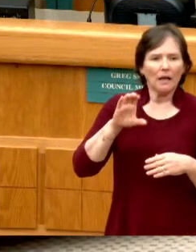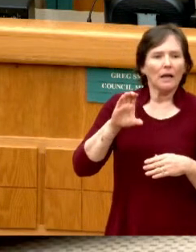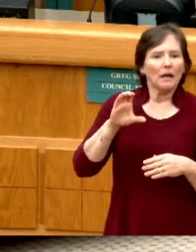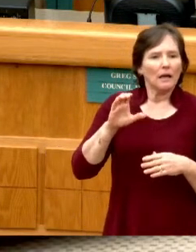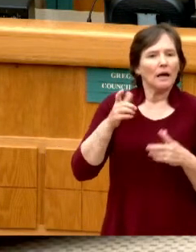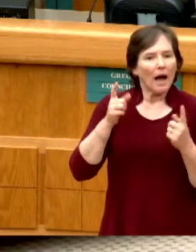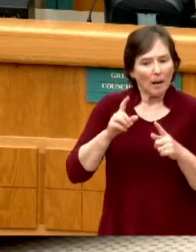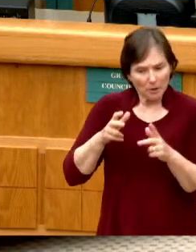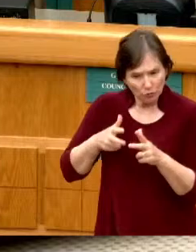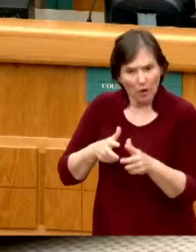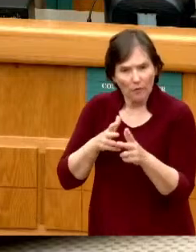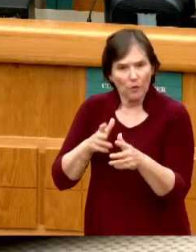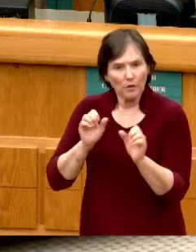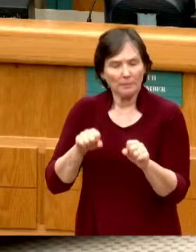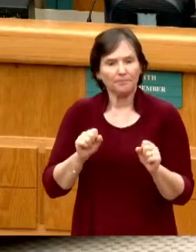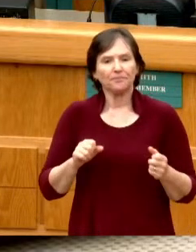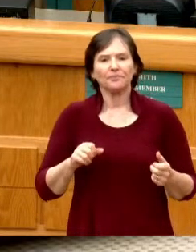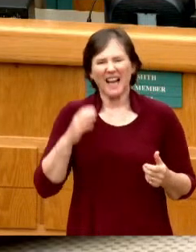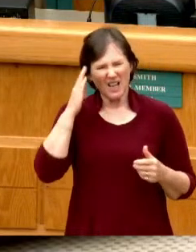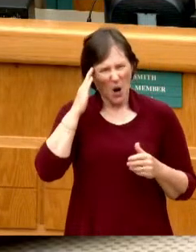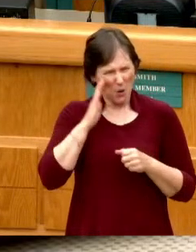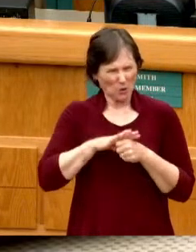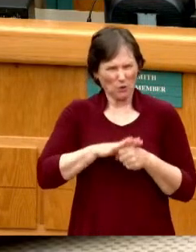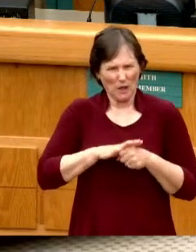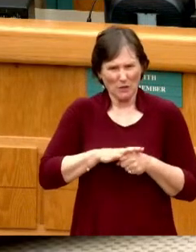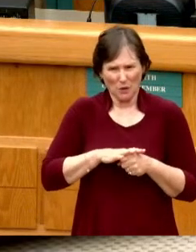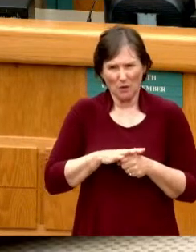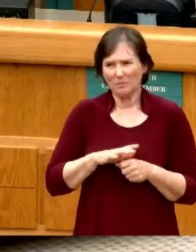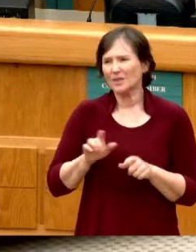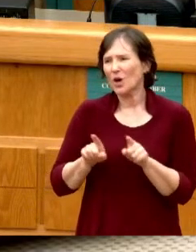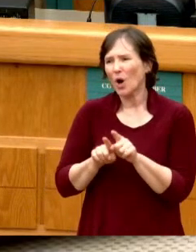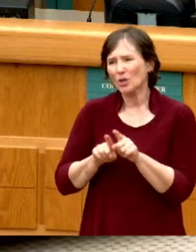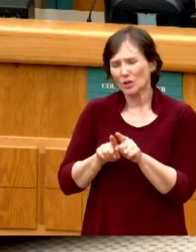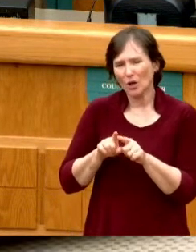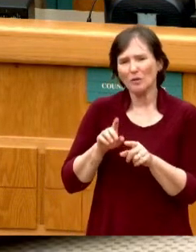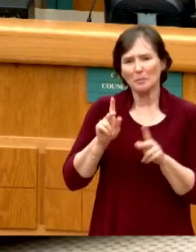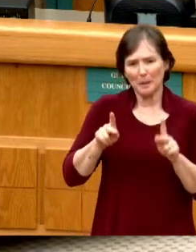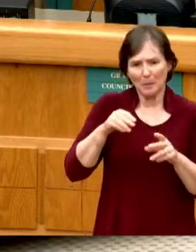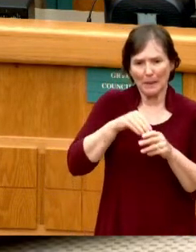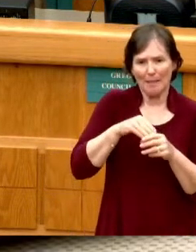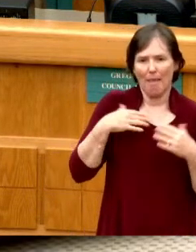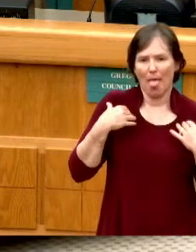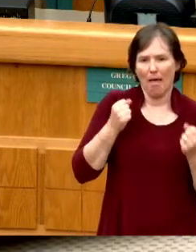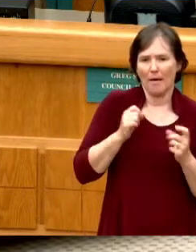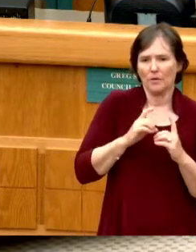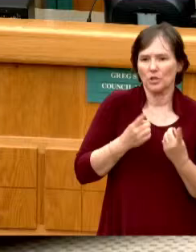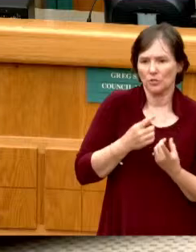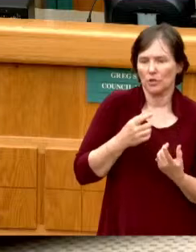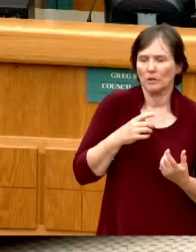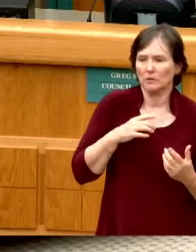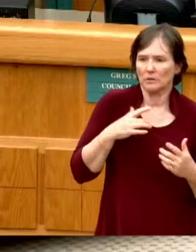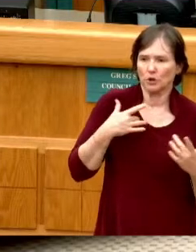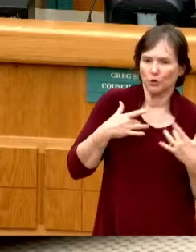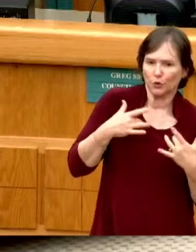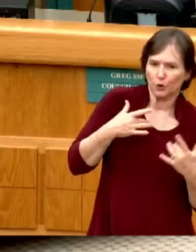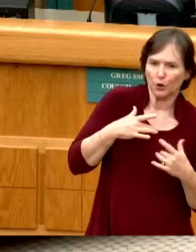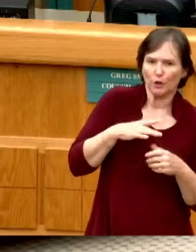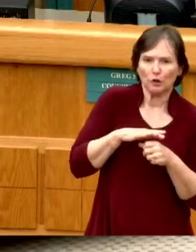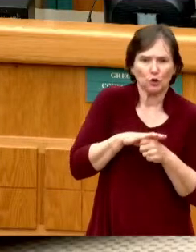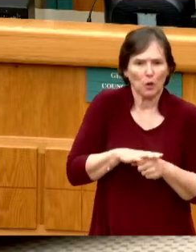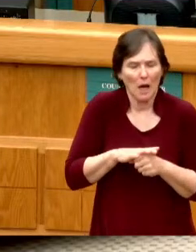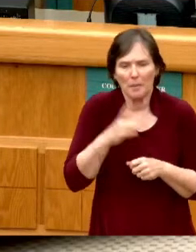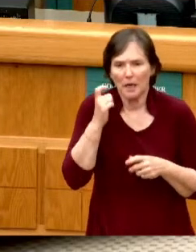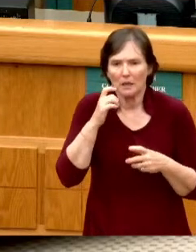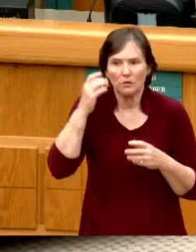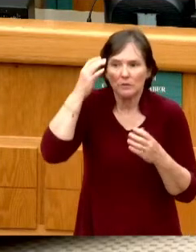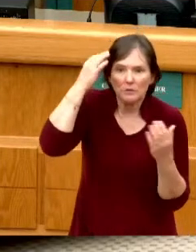is not to know. We're also feeling the same stress at the health district, not knowing, not getting shipping information, and so